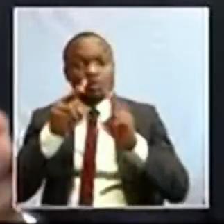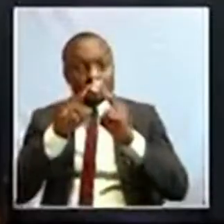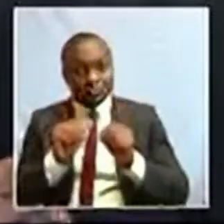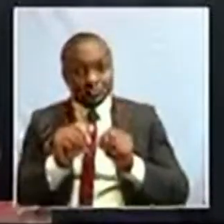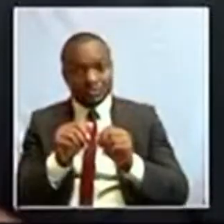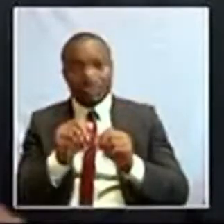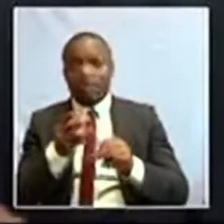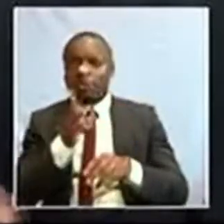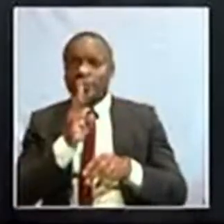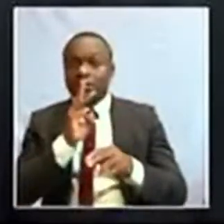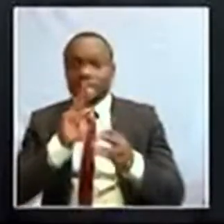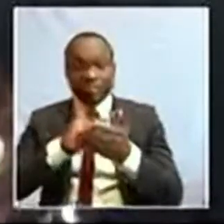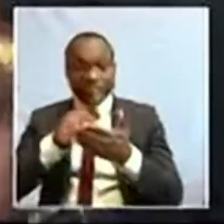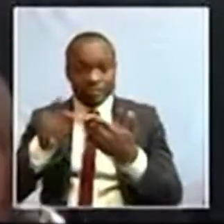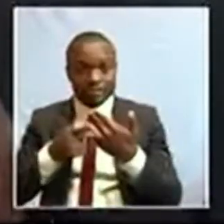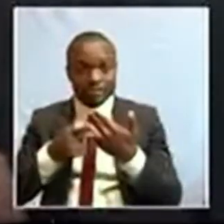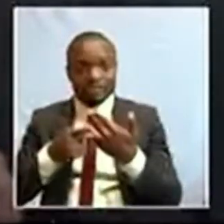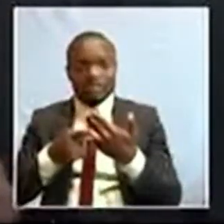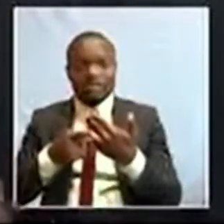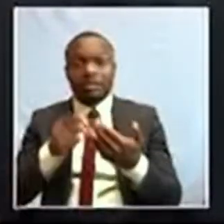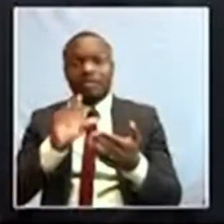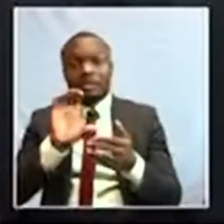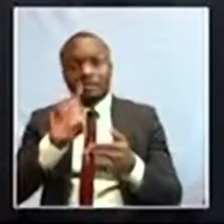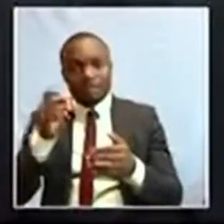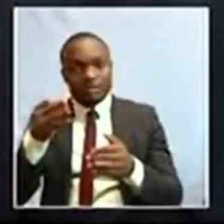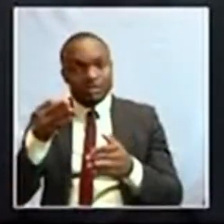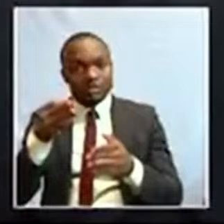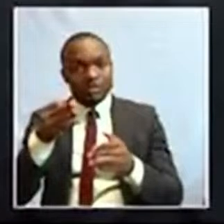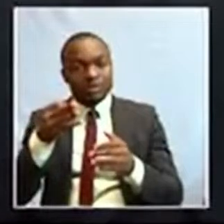whatever water program. CDF Act does not draw that law.